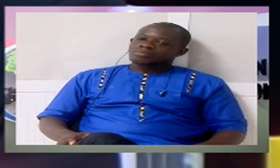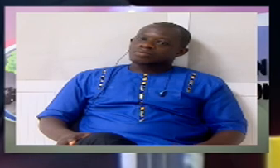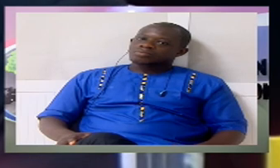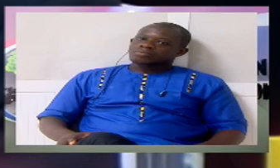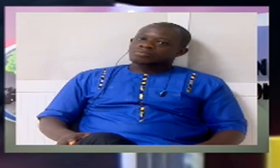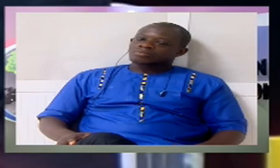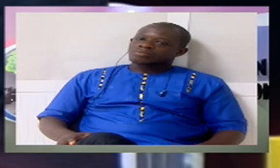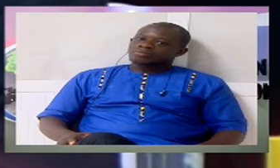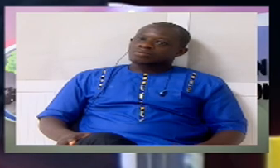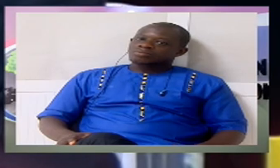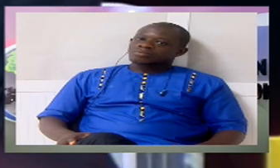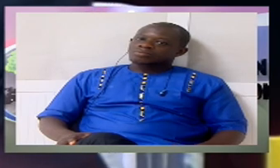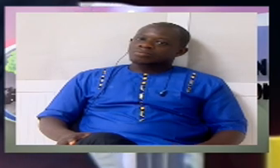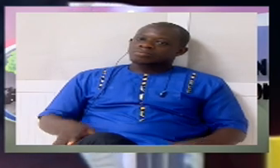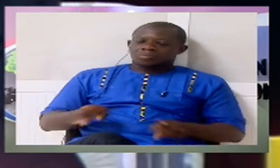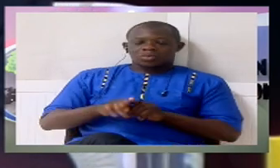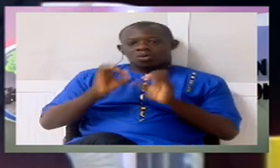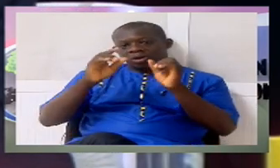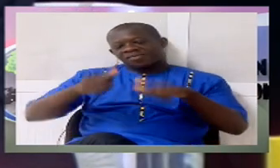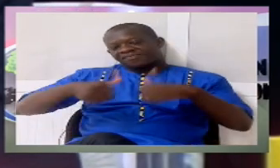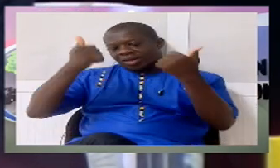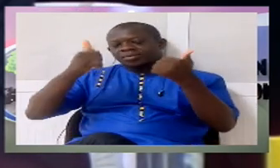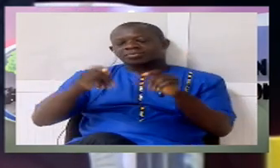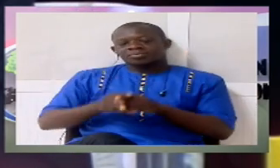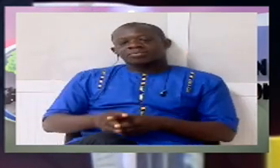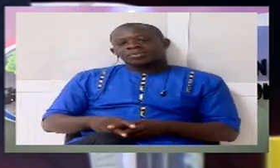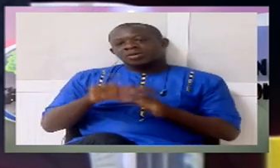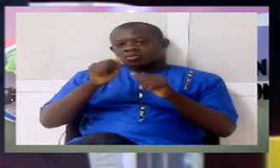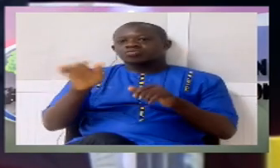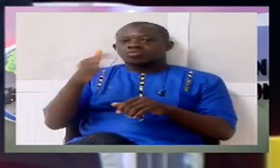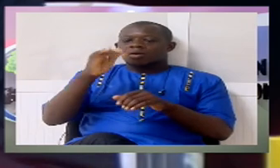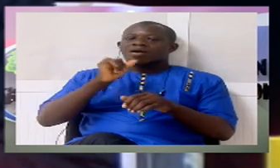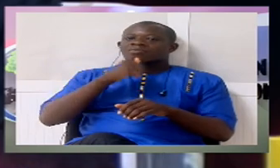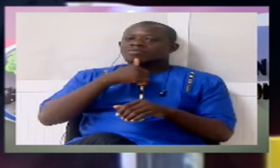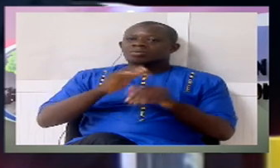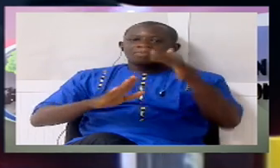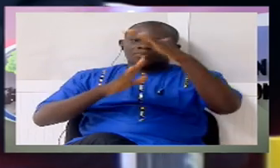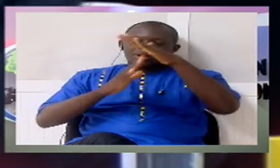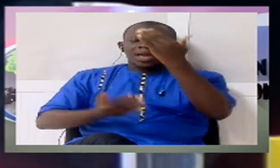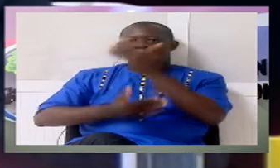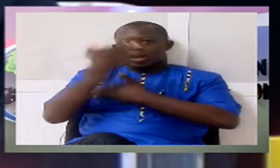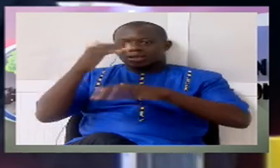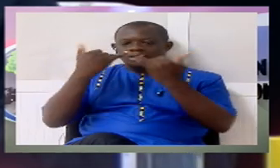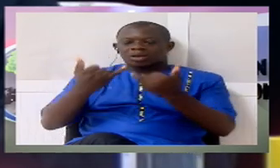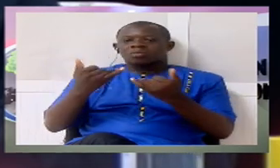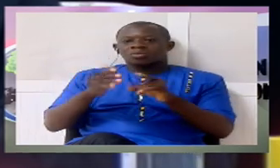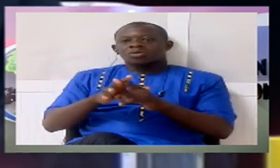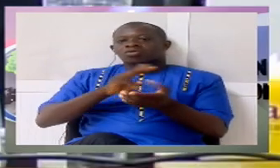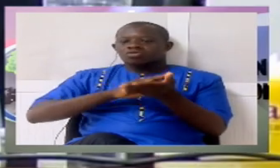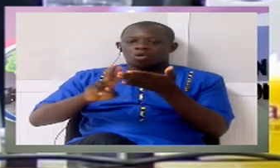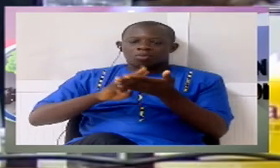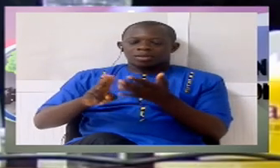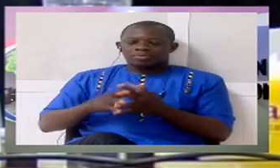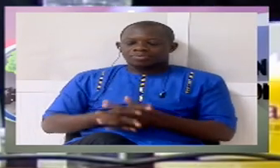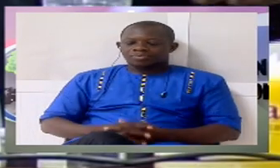Well, okay, fine. So we should go for a lunch break a bit earlier than normal.